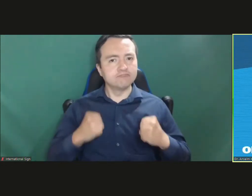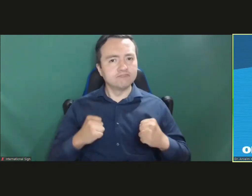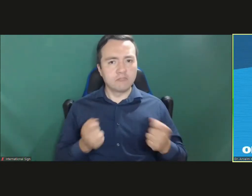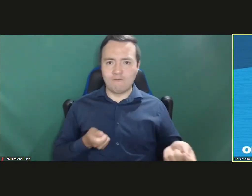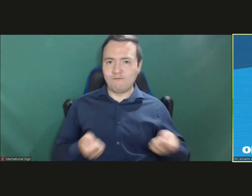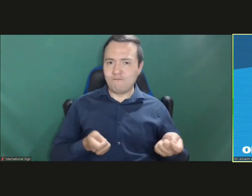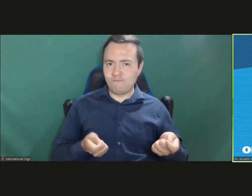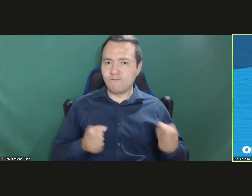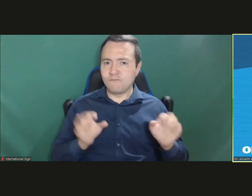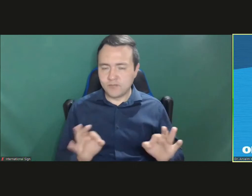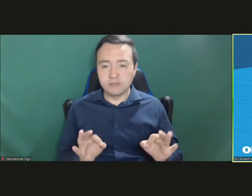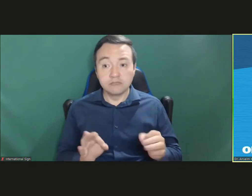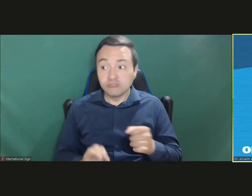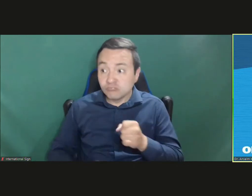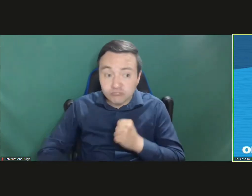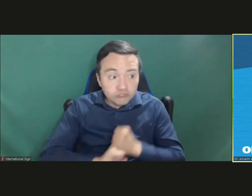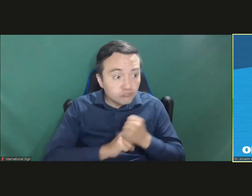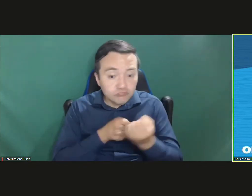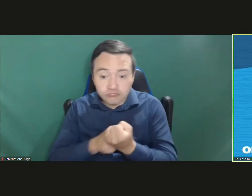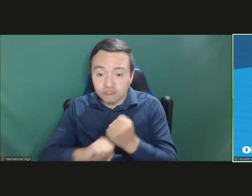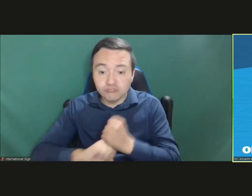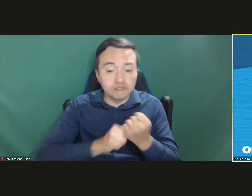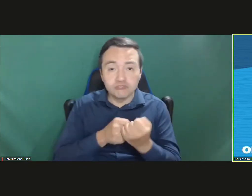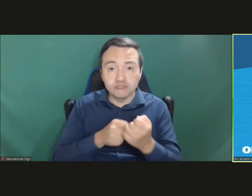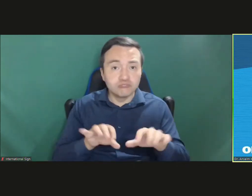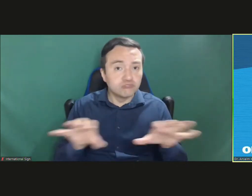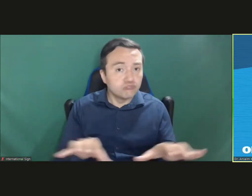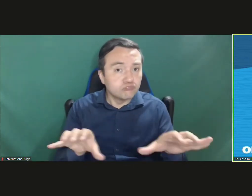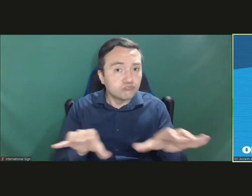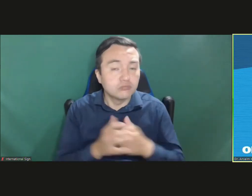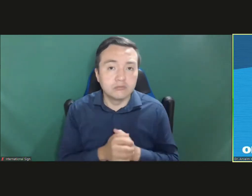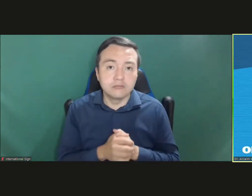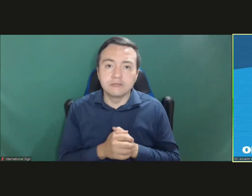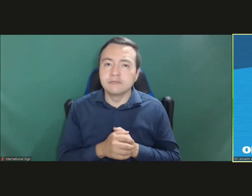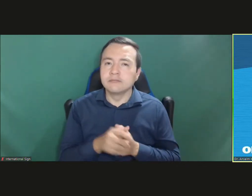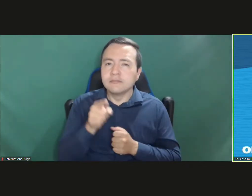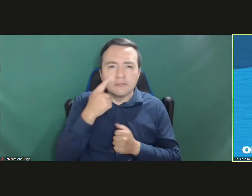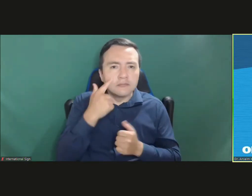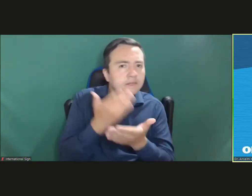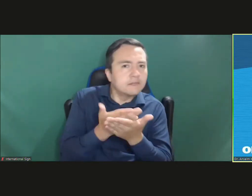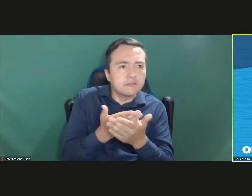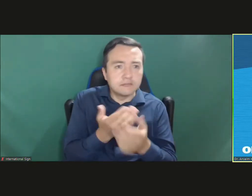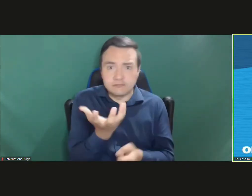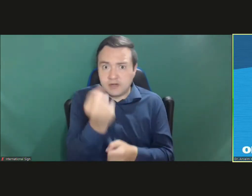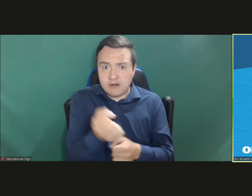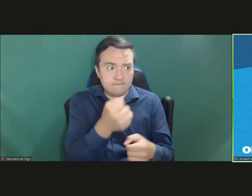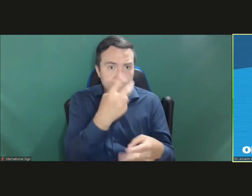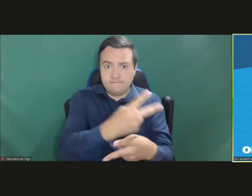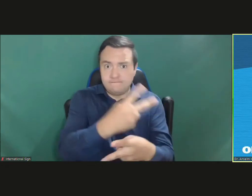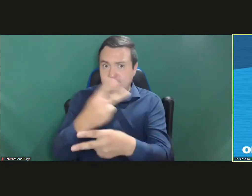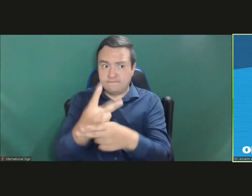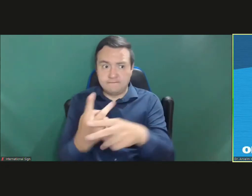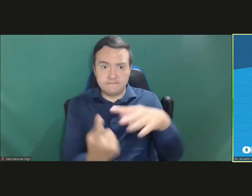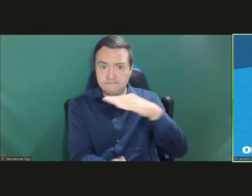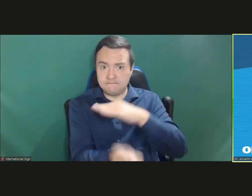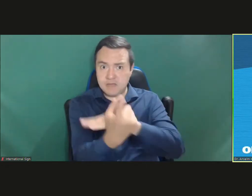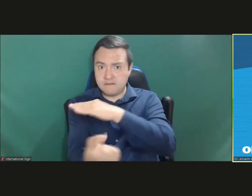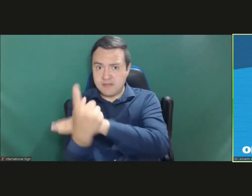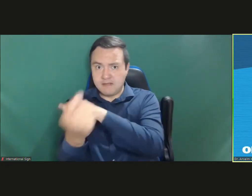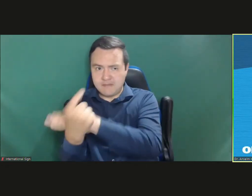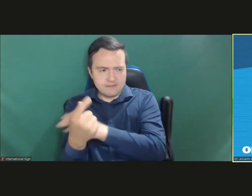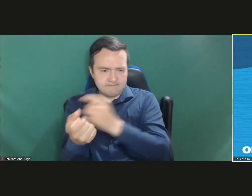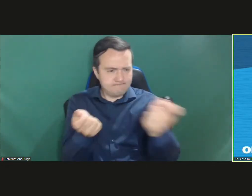sustainable public policies to tackle NCD risk factors, and to protect public health interests from industry